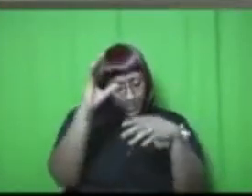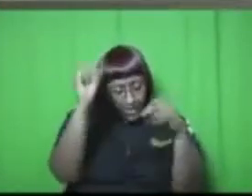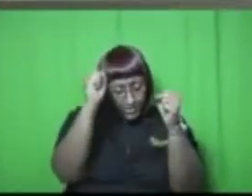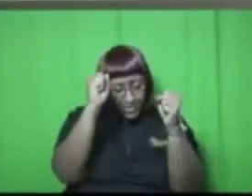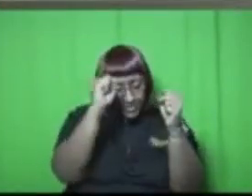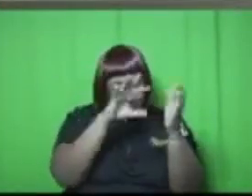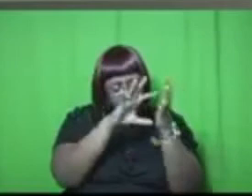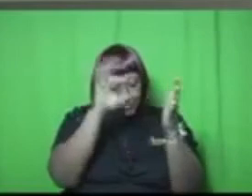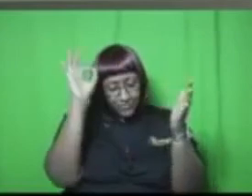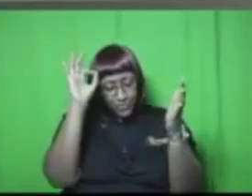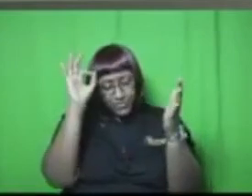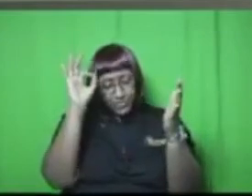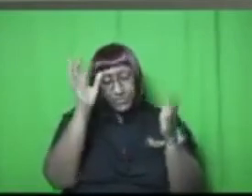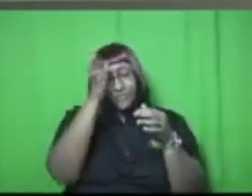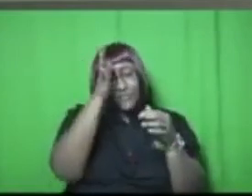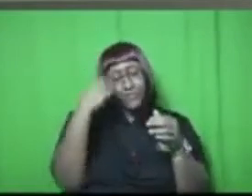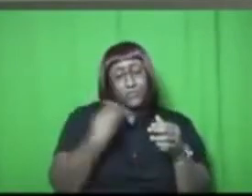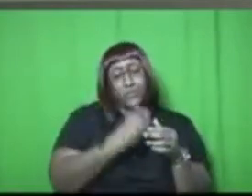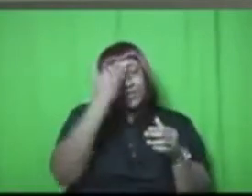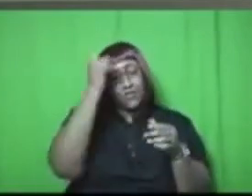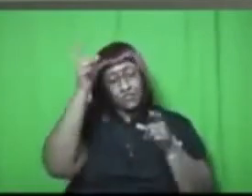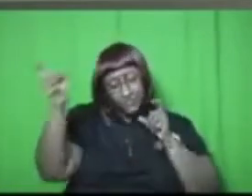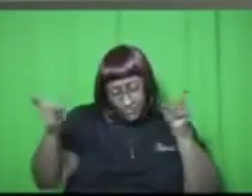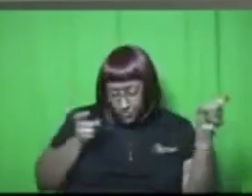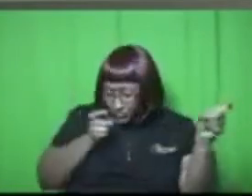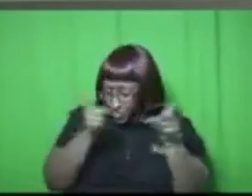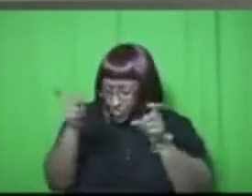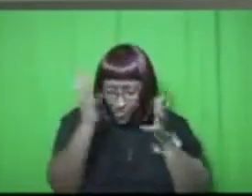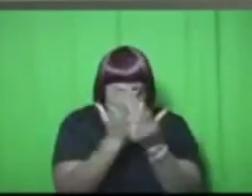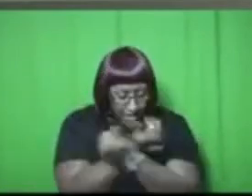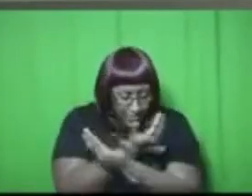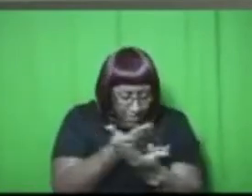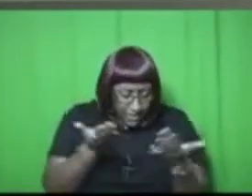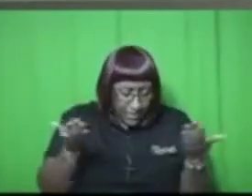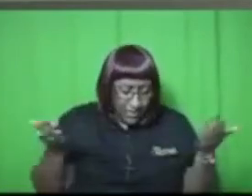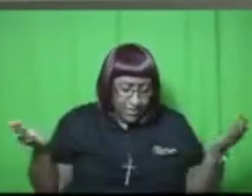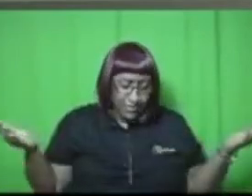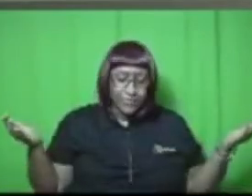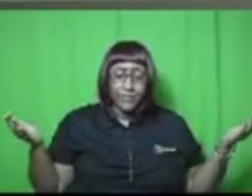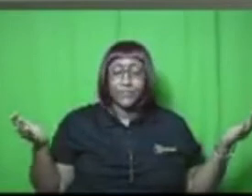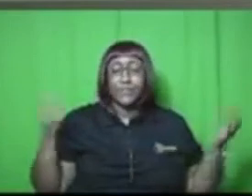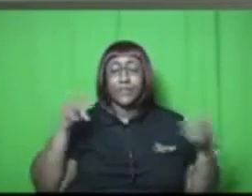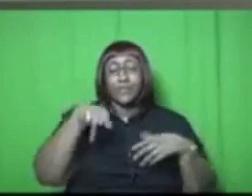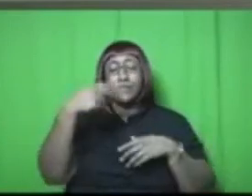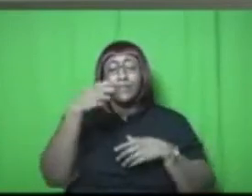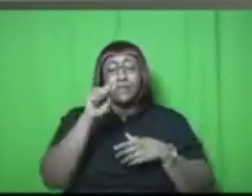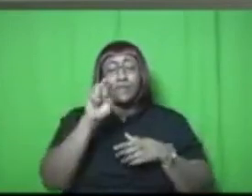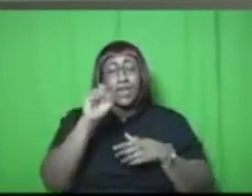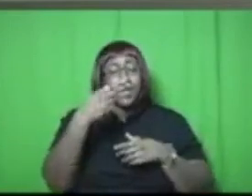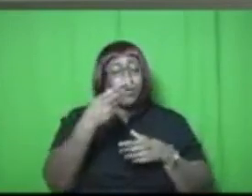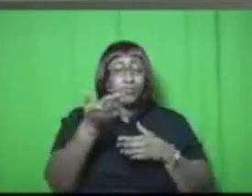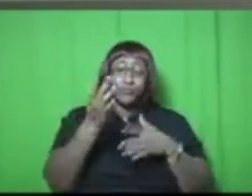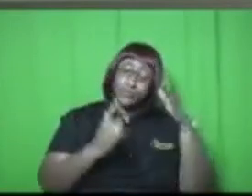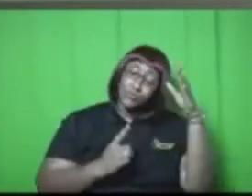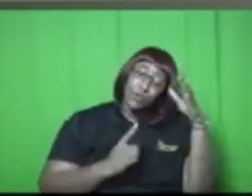you. Father, we know you control everything. Yes. Pharaohs come and